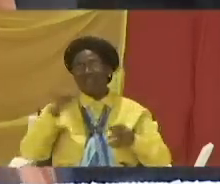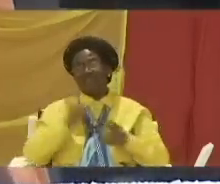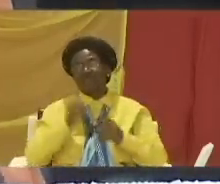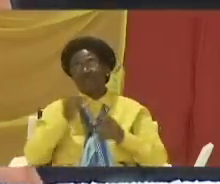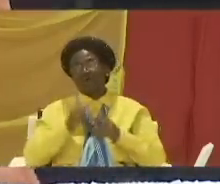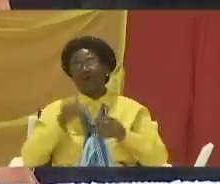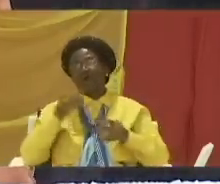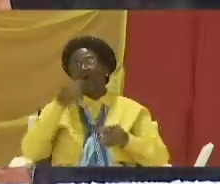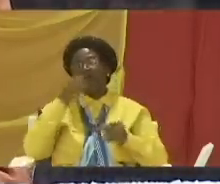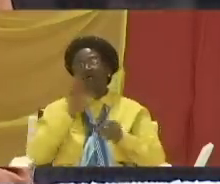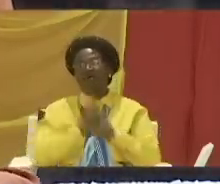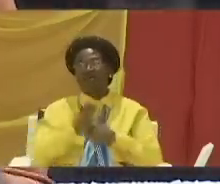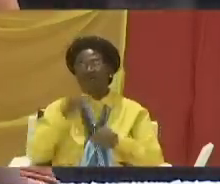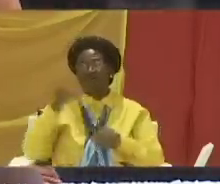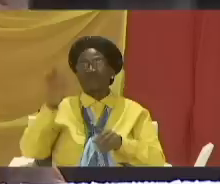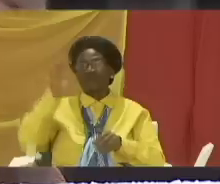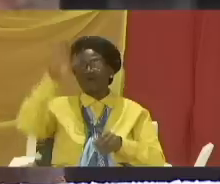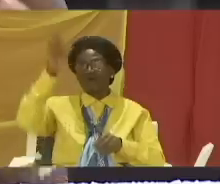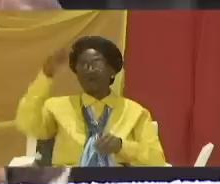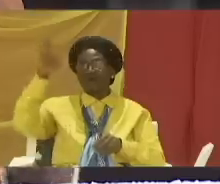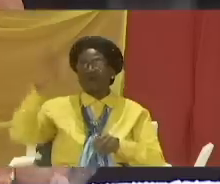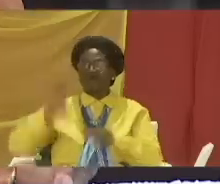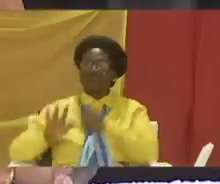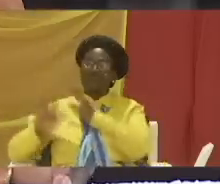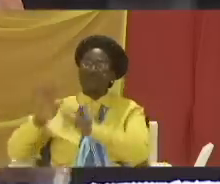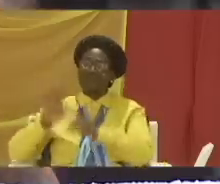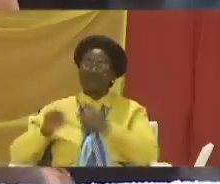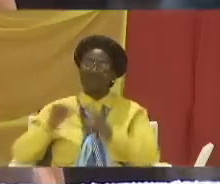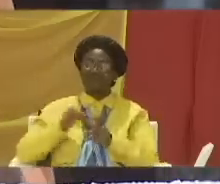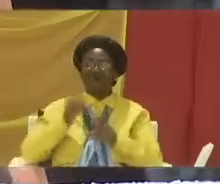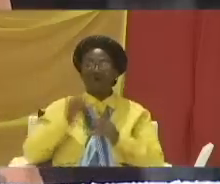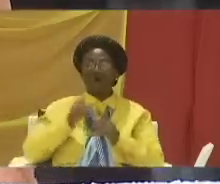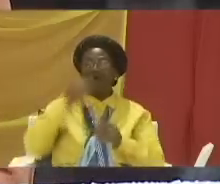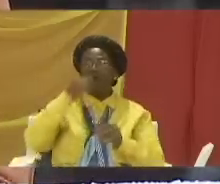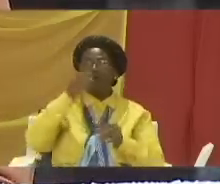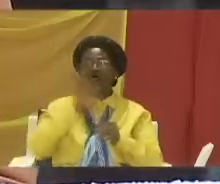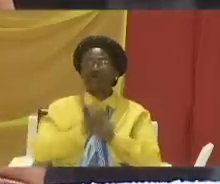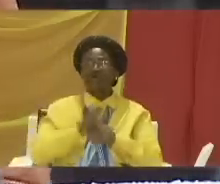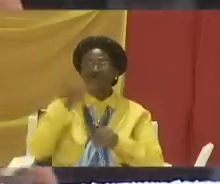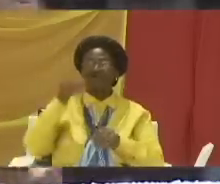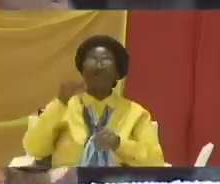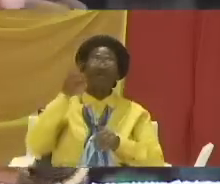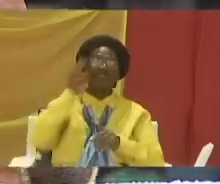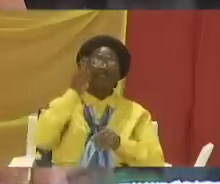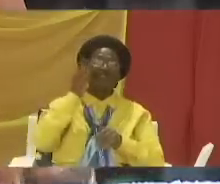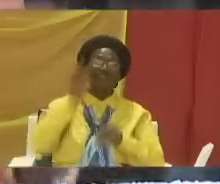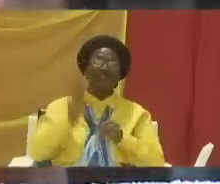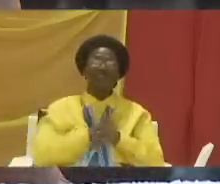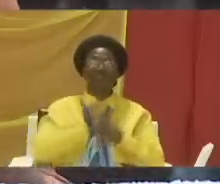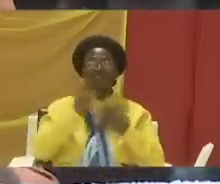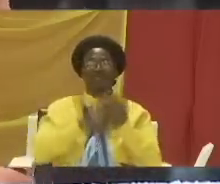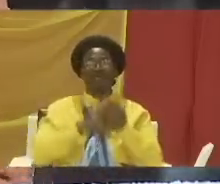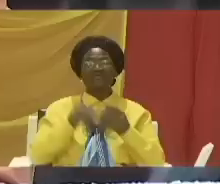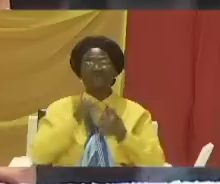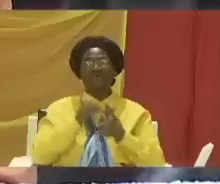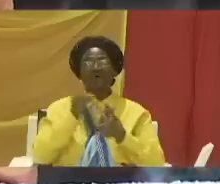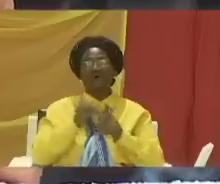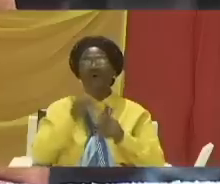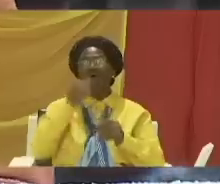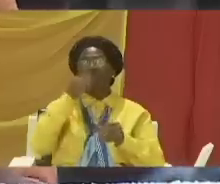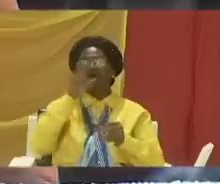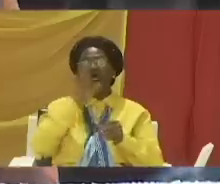covenant for mercy, or your covenant for fruitfulness, or your covenant for